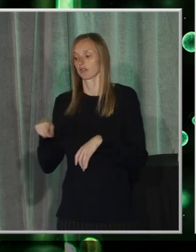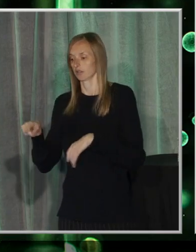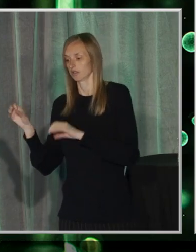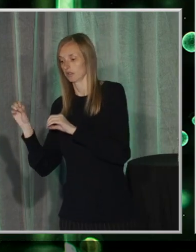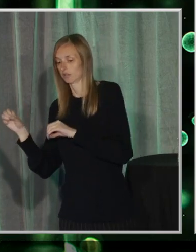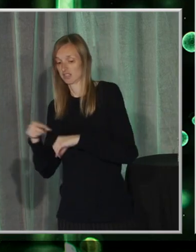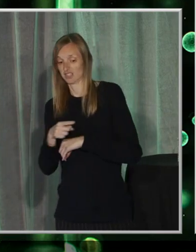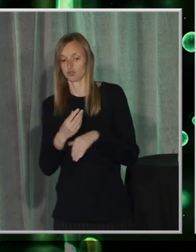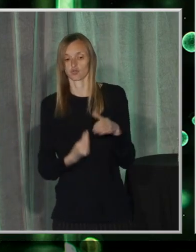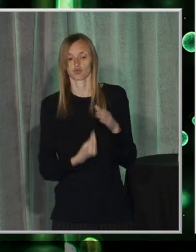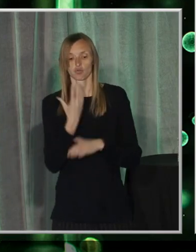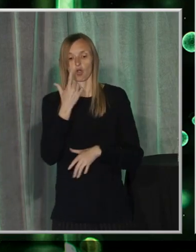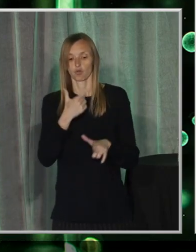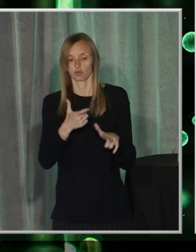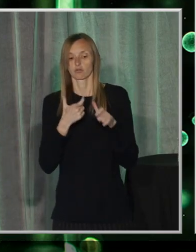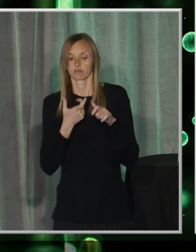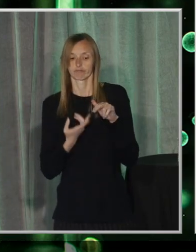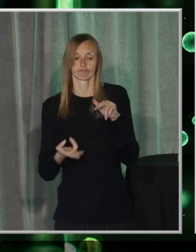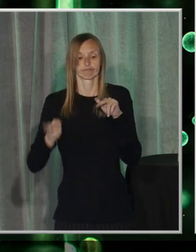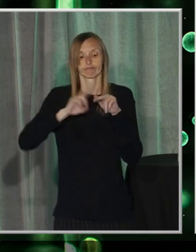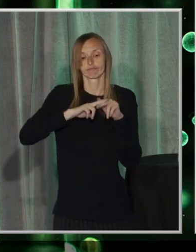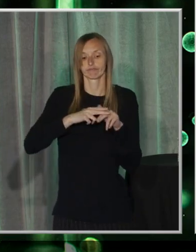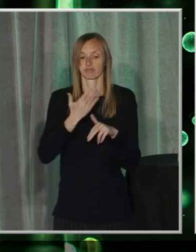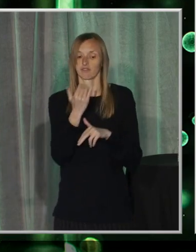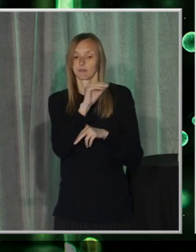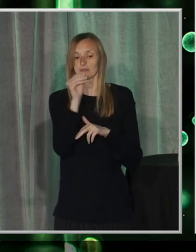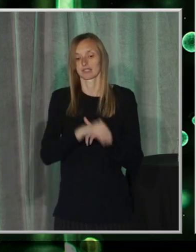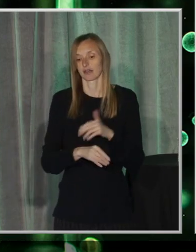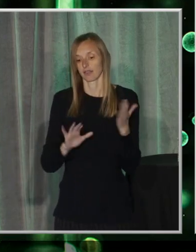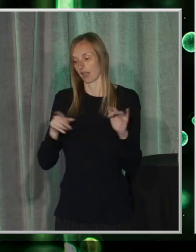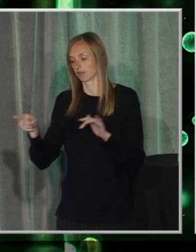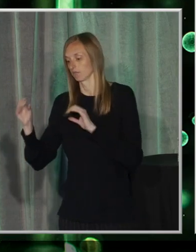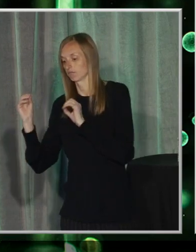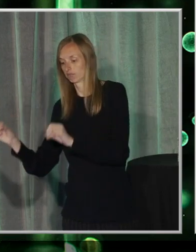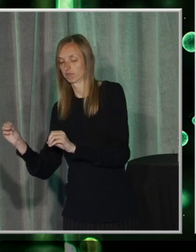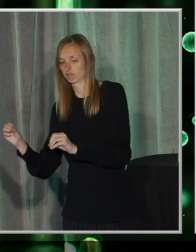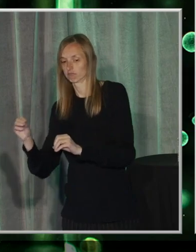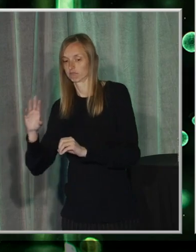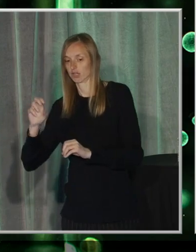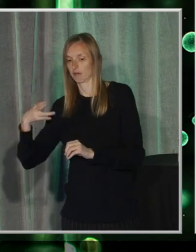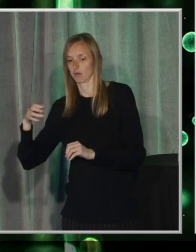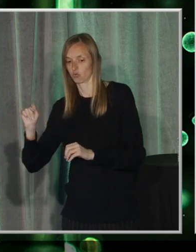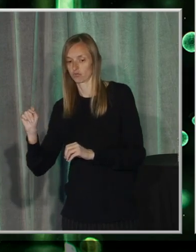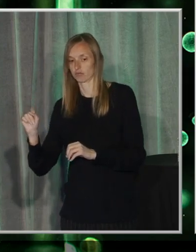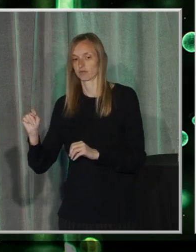was higher on a percentage of 15%. And I think that's